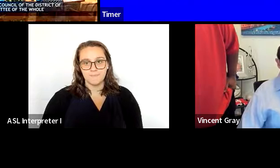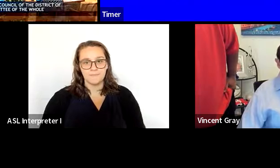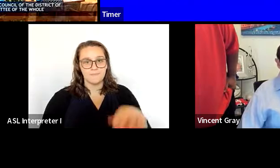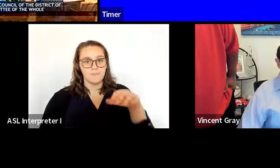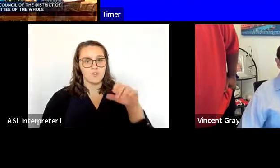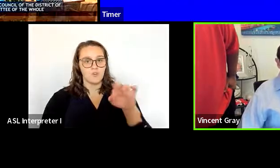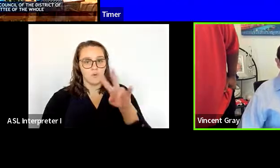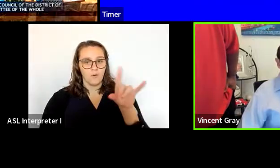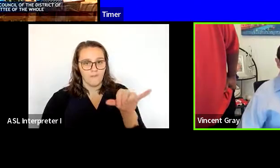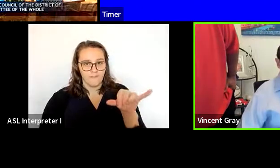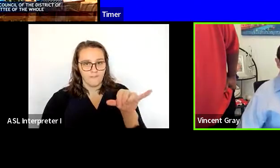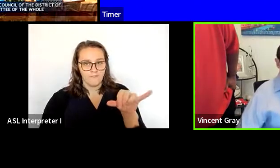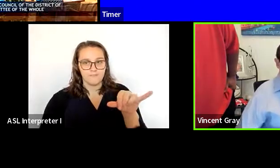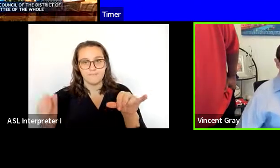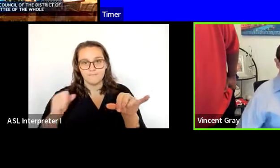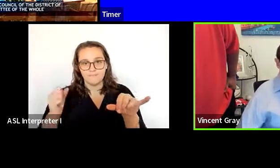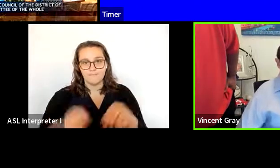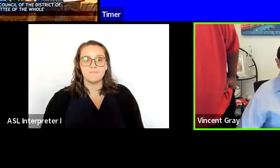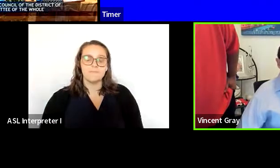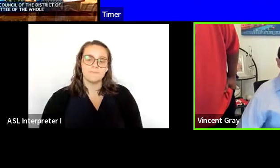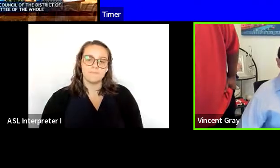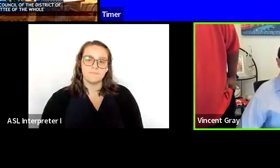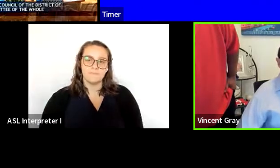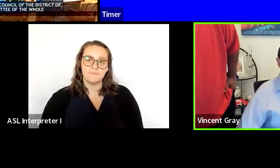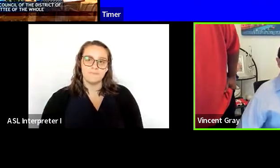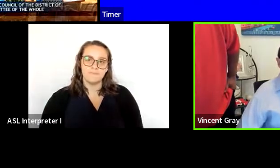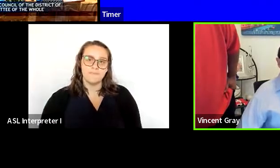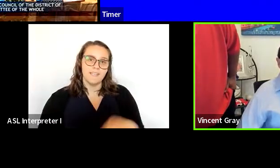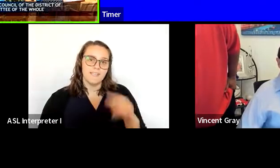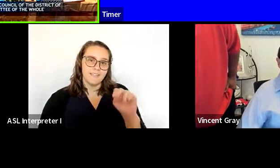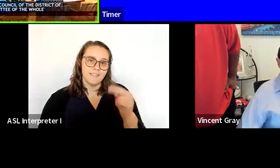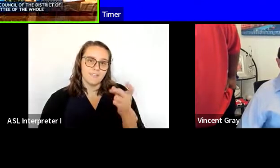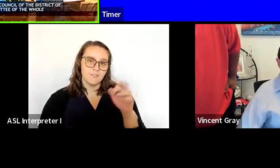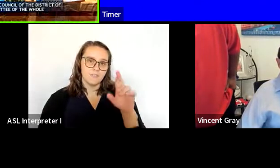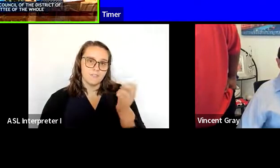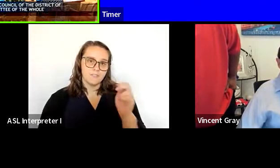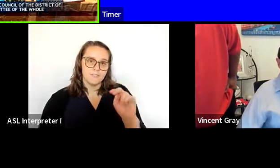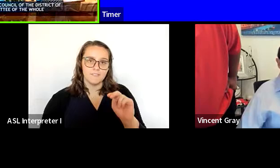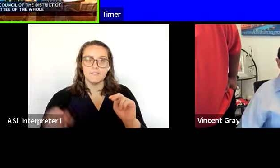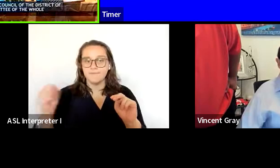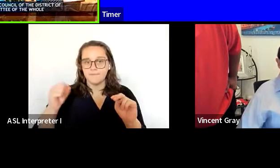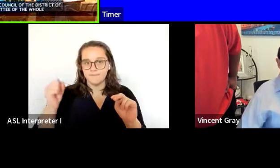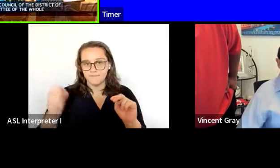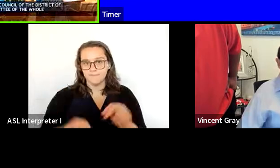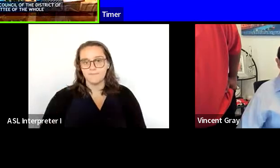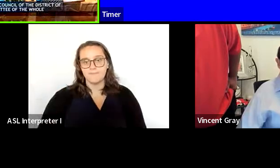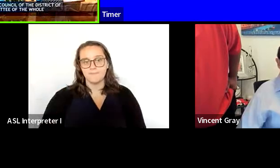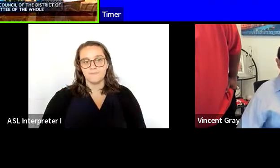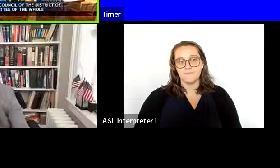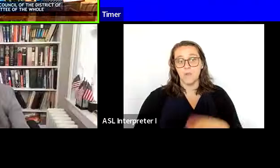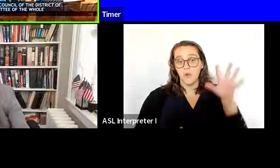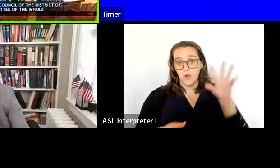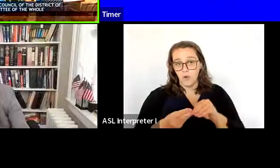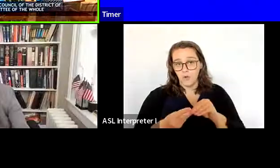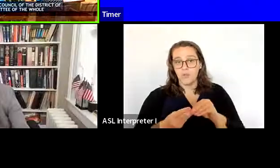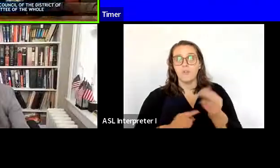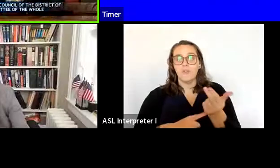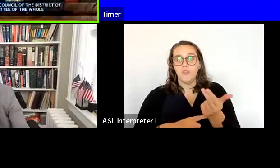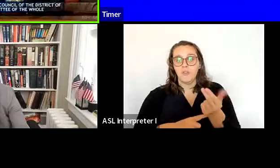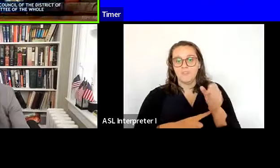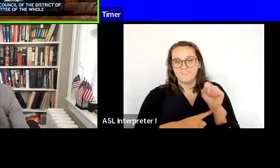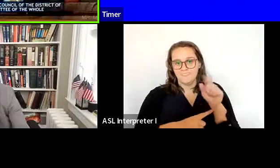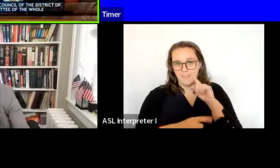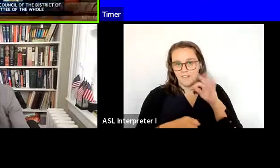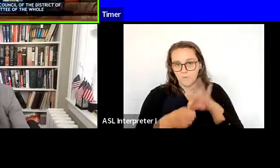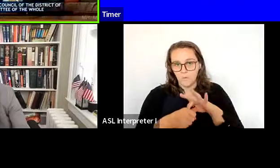Gray. Yes. Councilmember Gray votes yes. Councilmember Henderson. Yes. Councilmember Henderson votes yes. Mr. Chairman, there are 13 yeses.